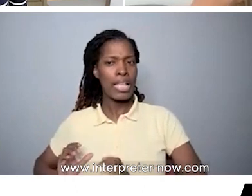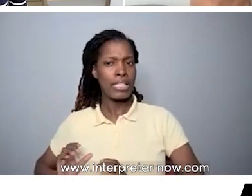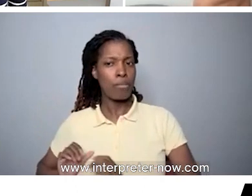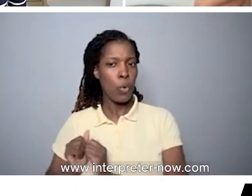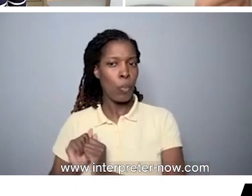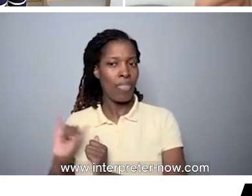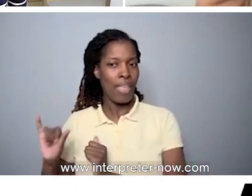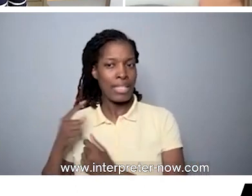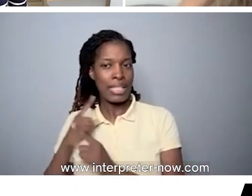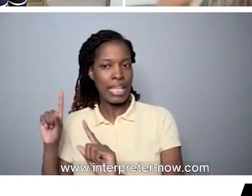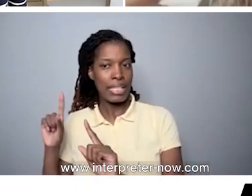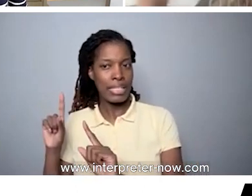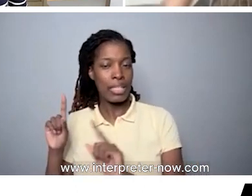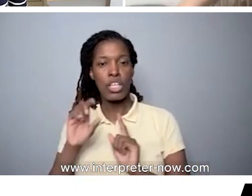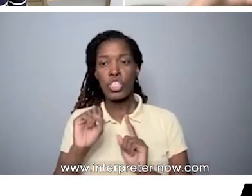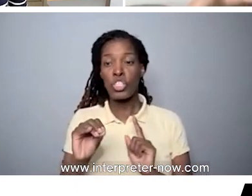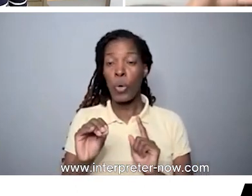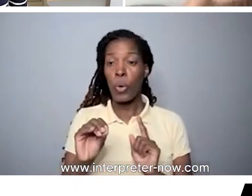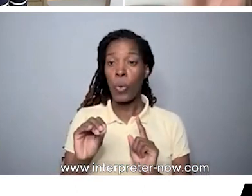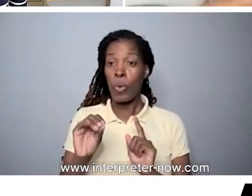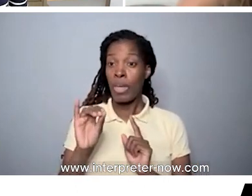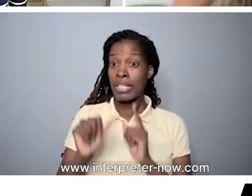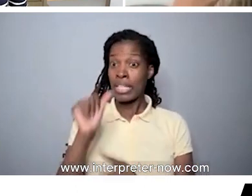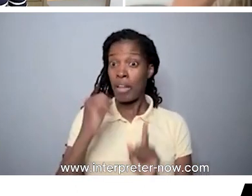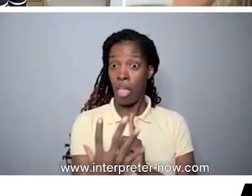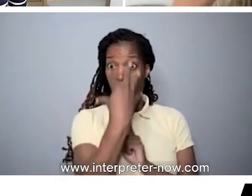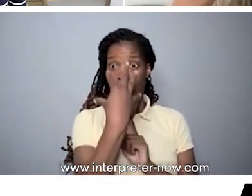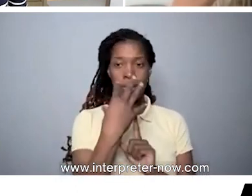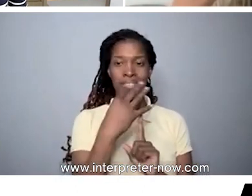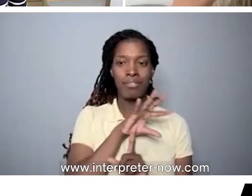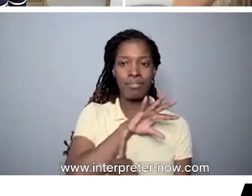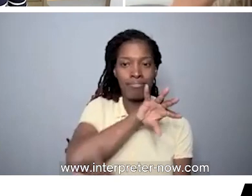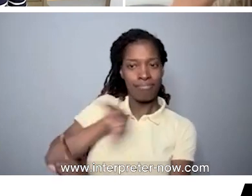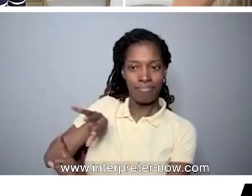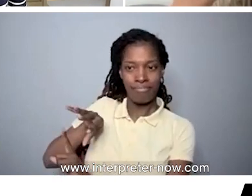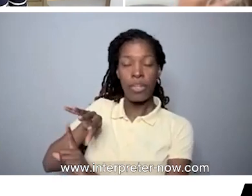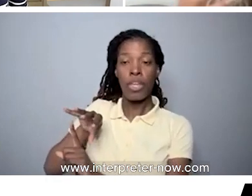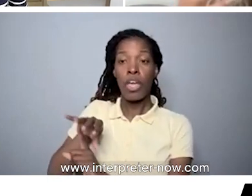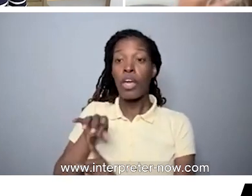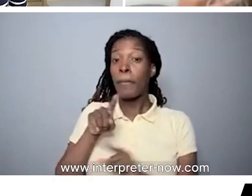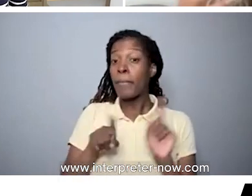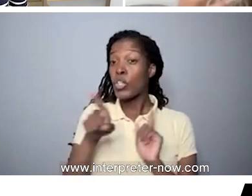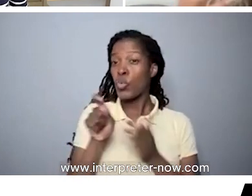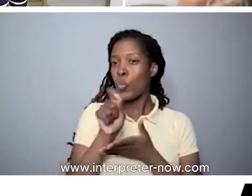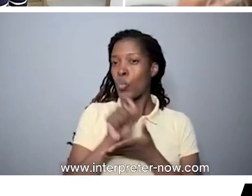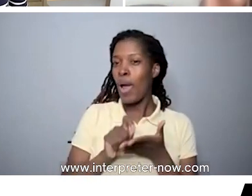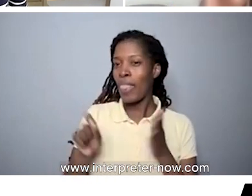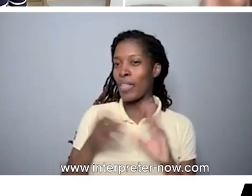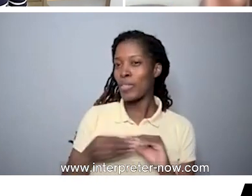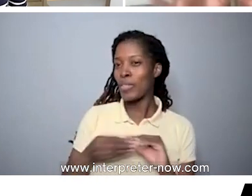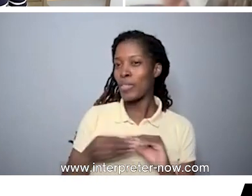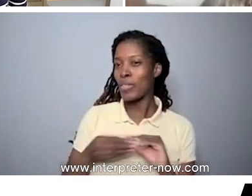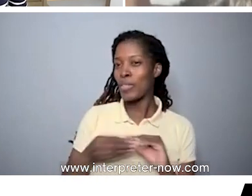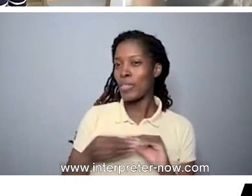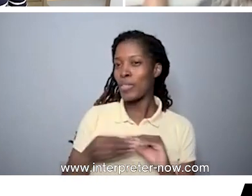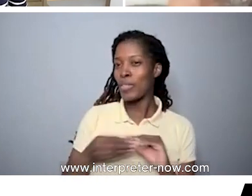and tell the narrative, and that all by itself will give you some shine and some spotlight, but you can also deflect the success